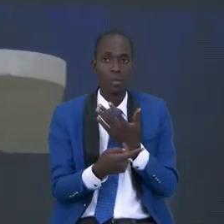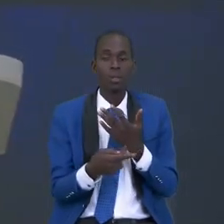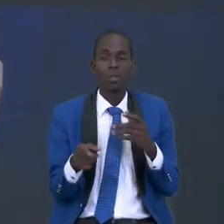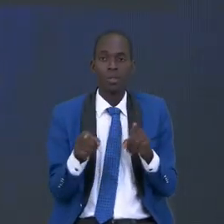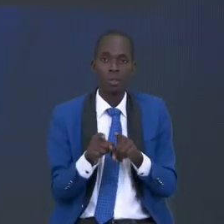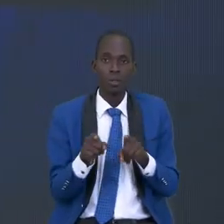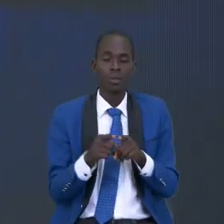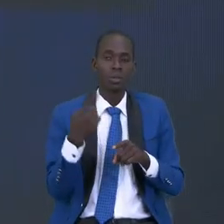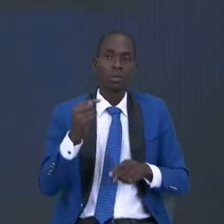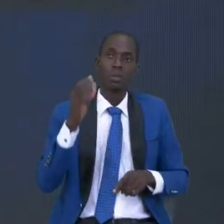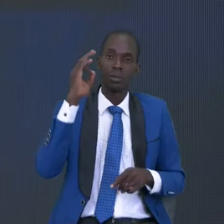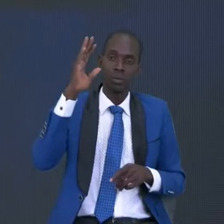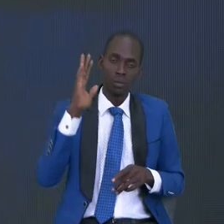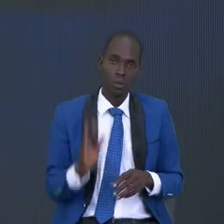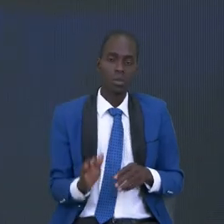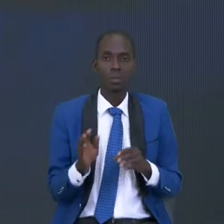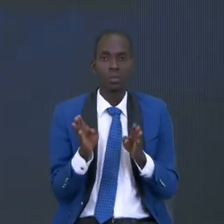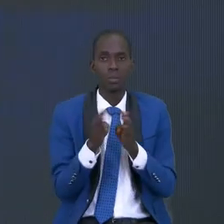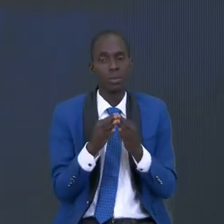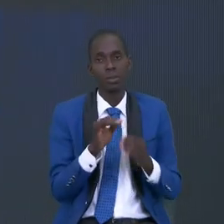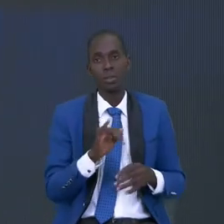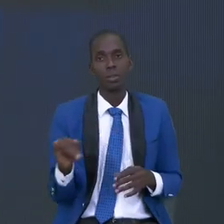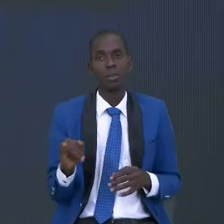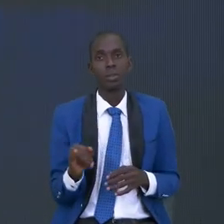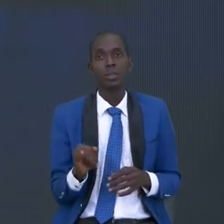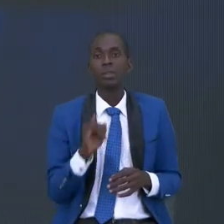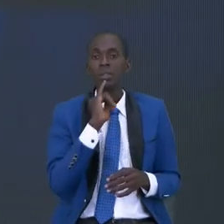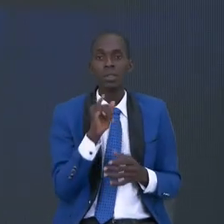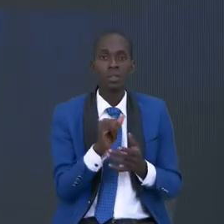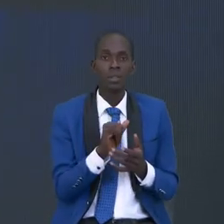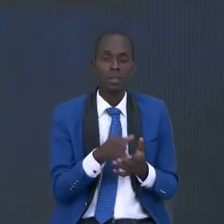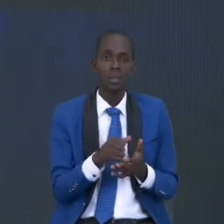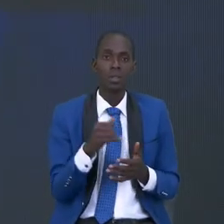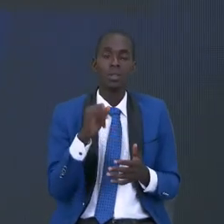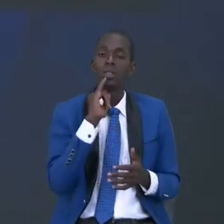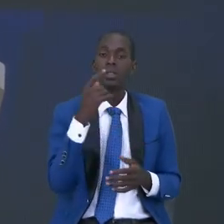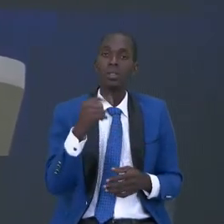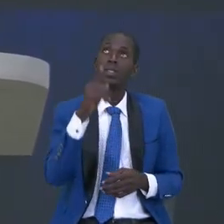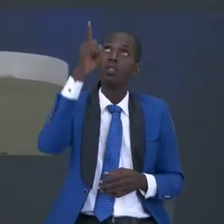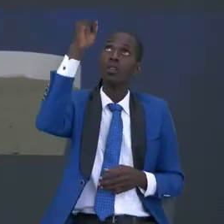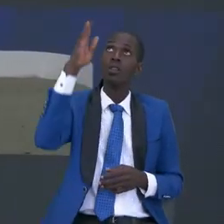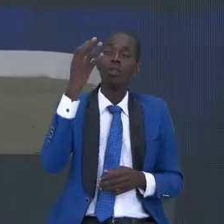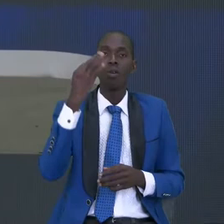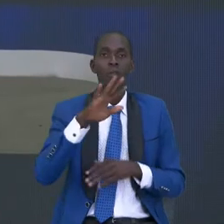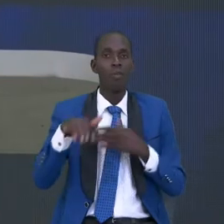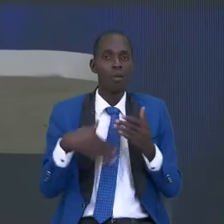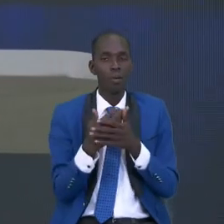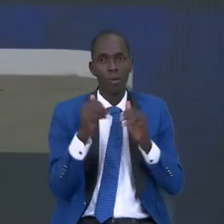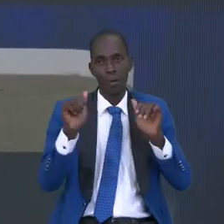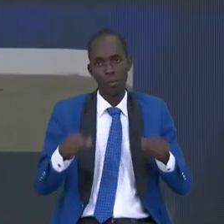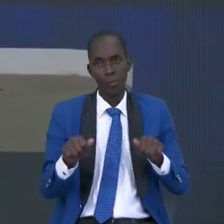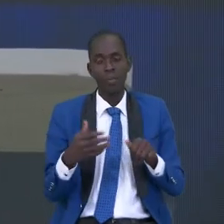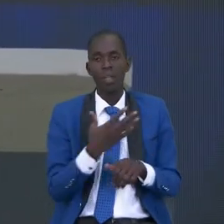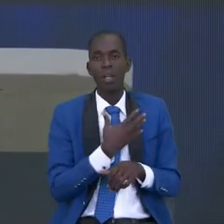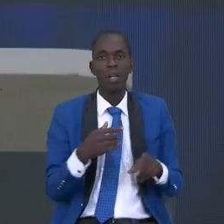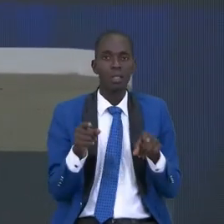the ministers' conference, is the God of all possibilities. And as you